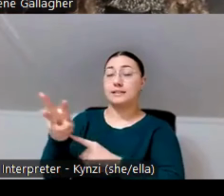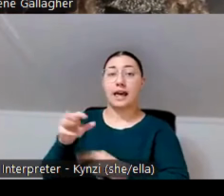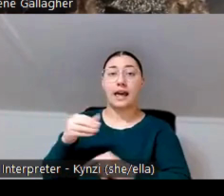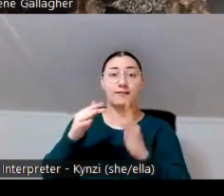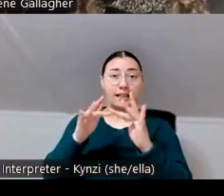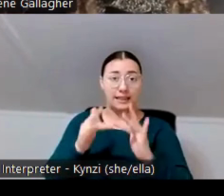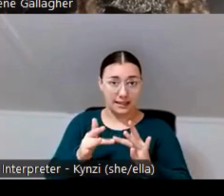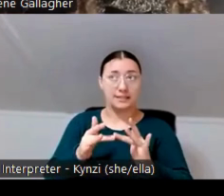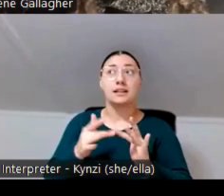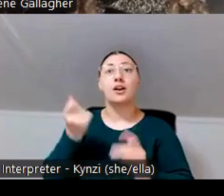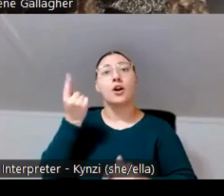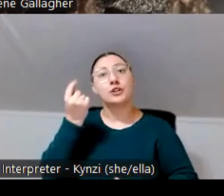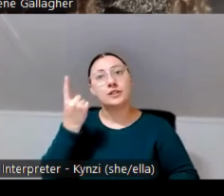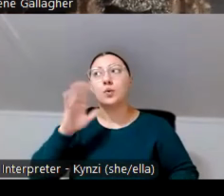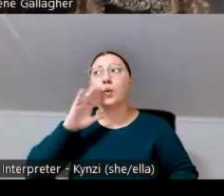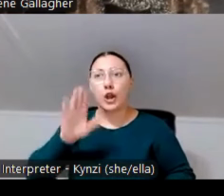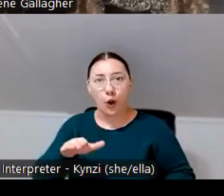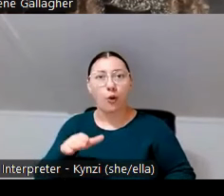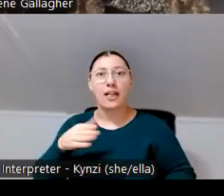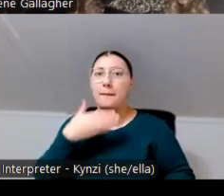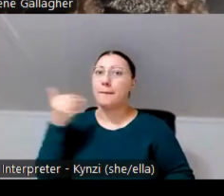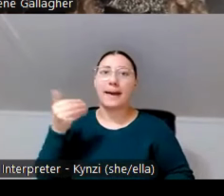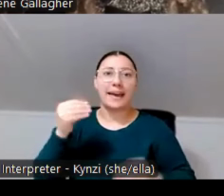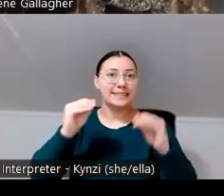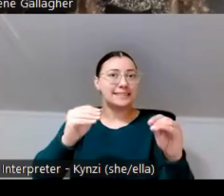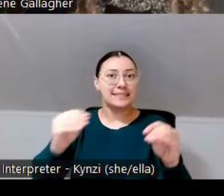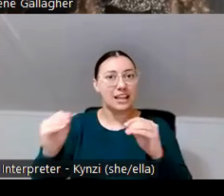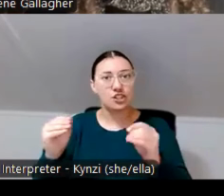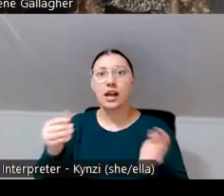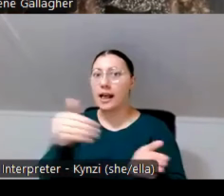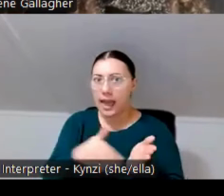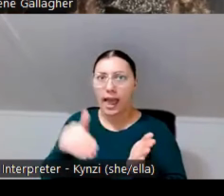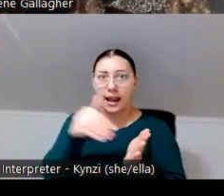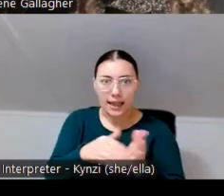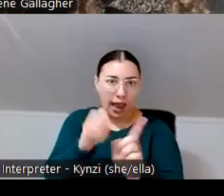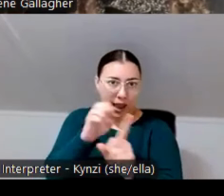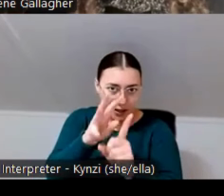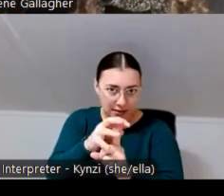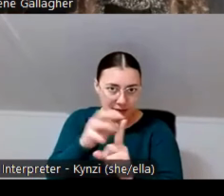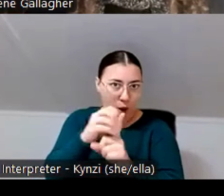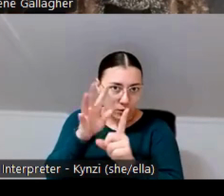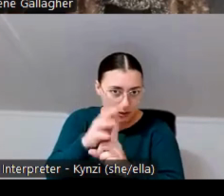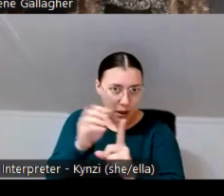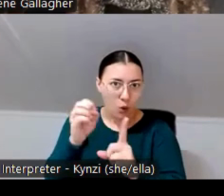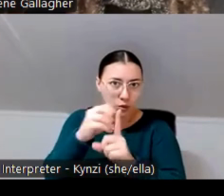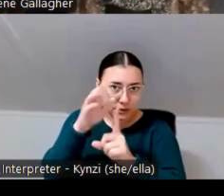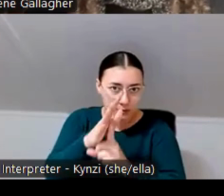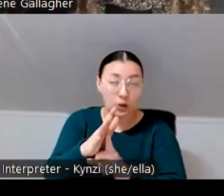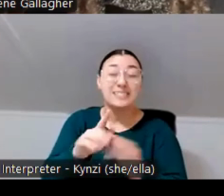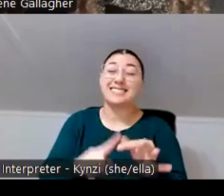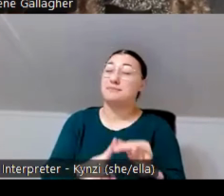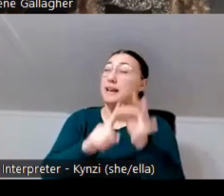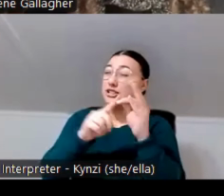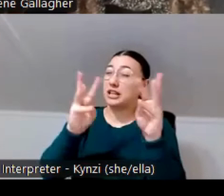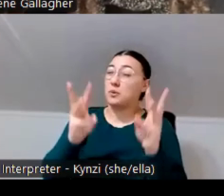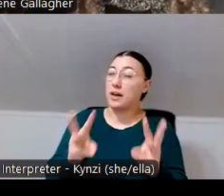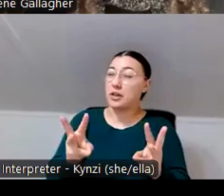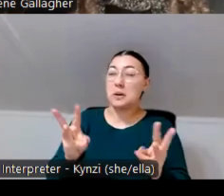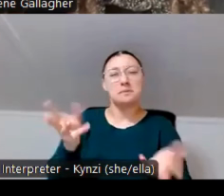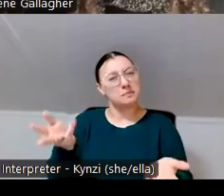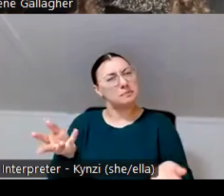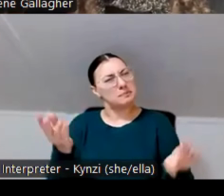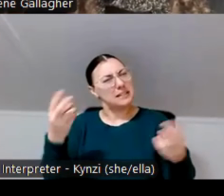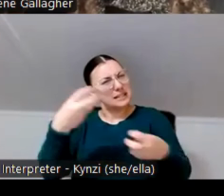use repetition with variety when teaching about concepts, especially weather. It's a little bit of an